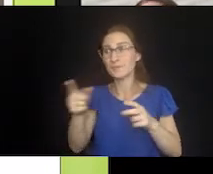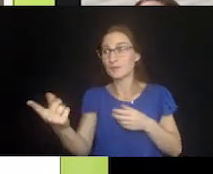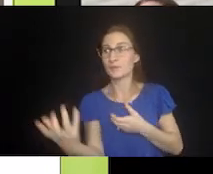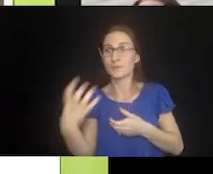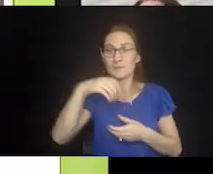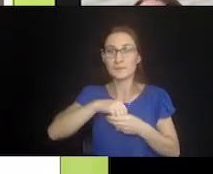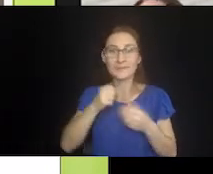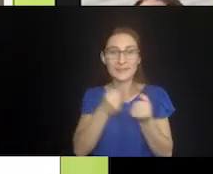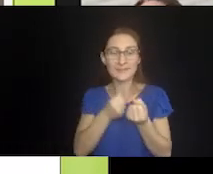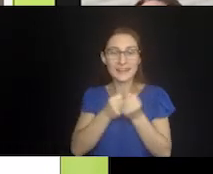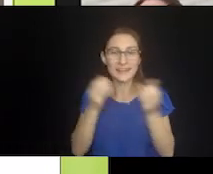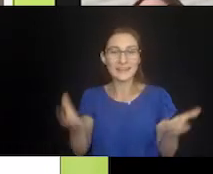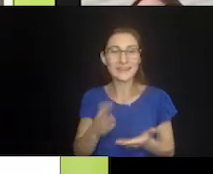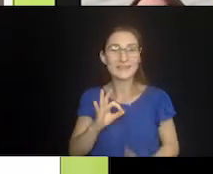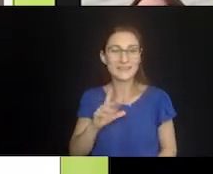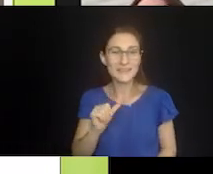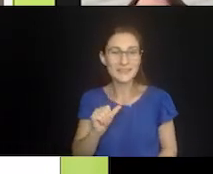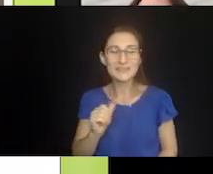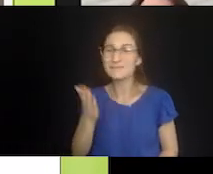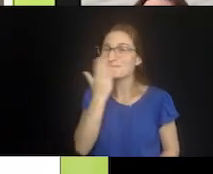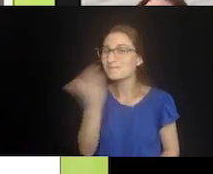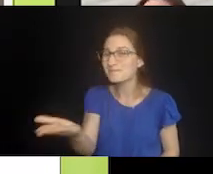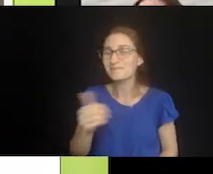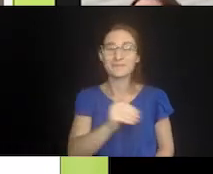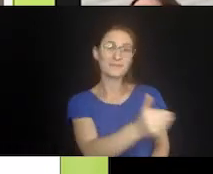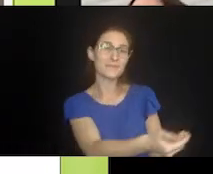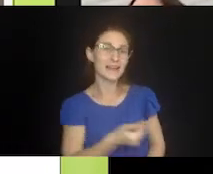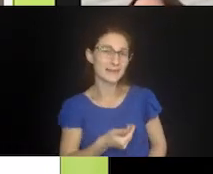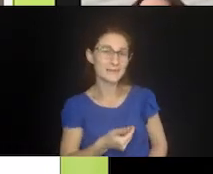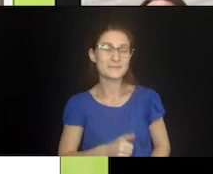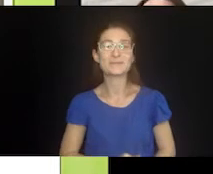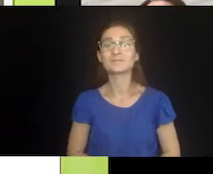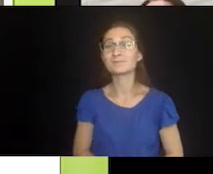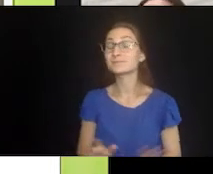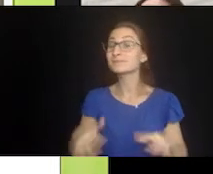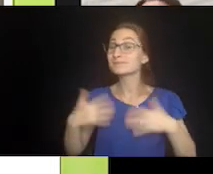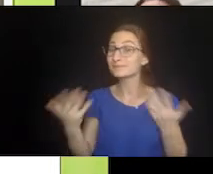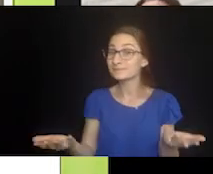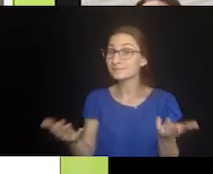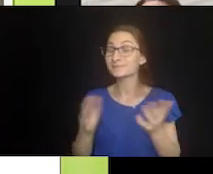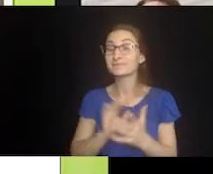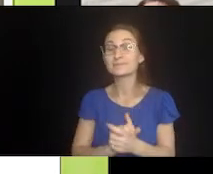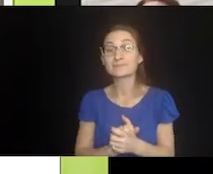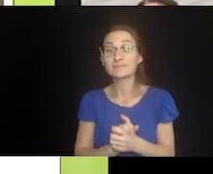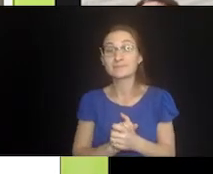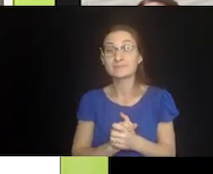forward to having you here in Florida to help us advocate for these issues. So thank you. Um,